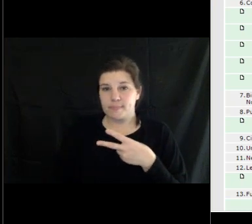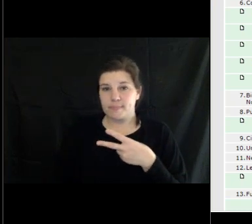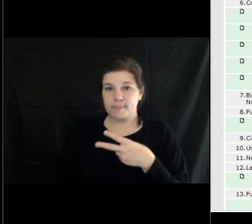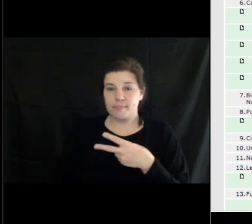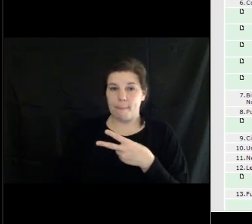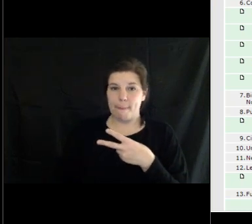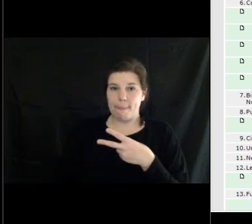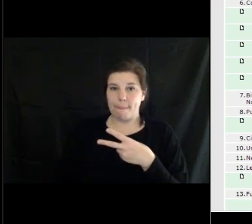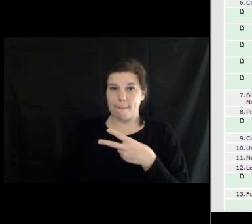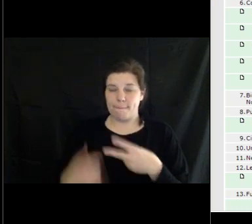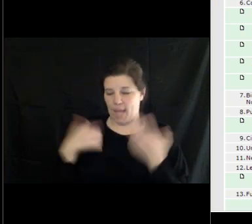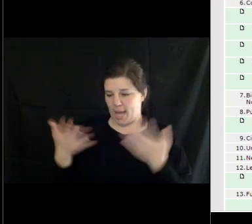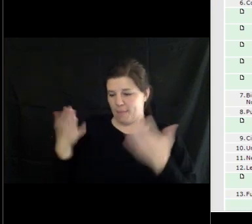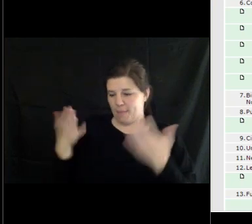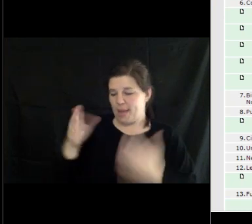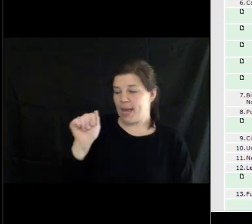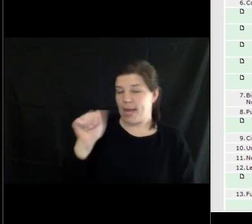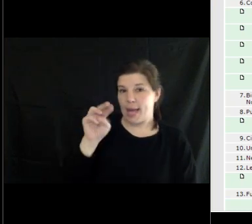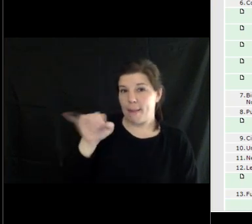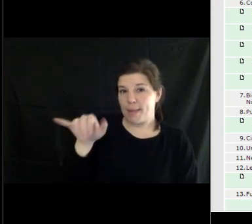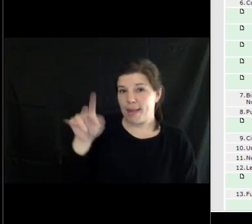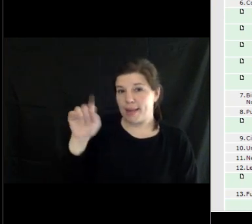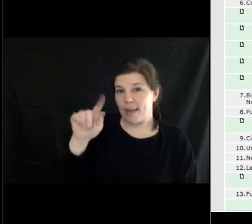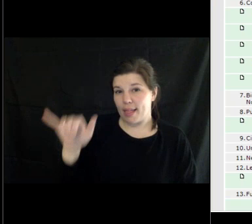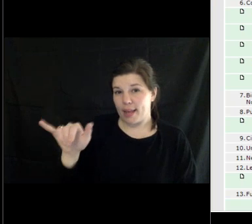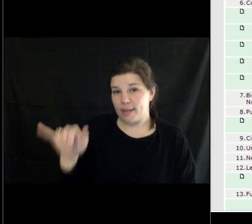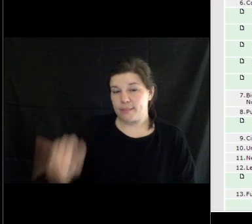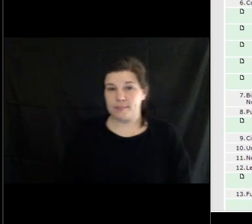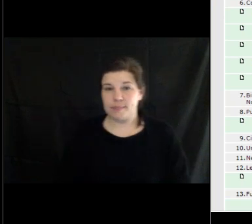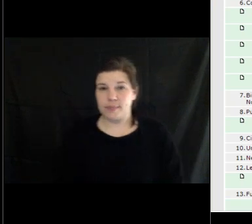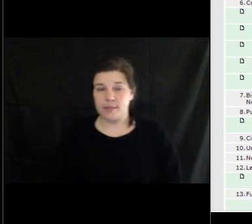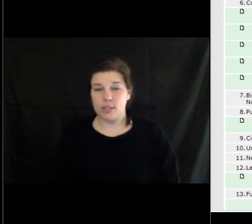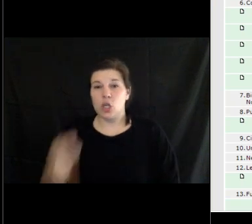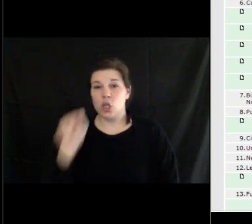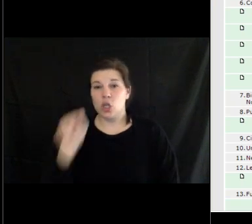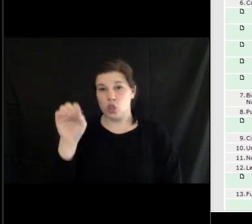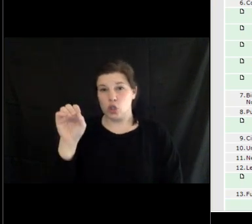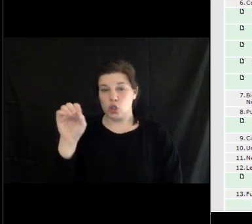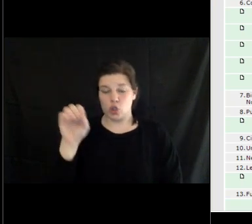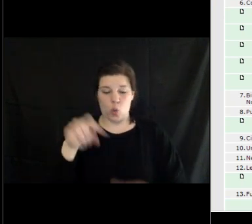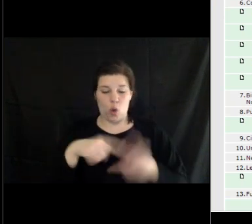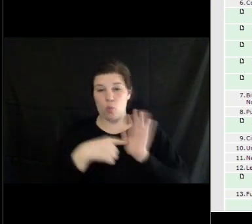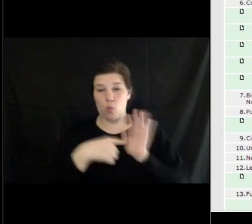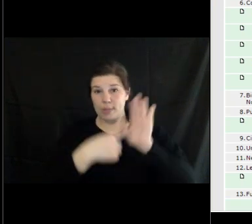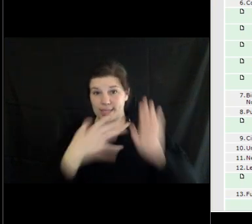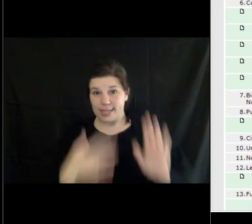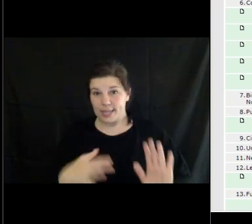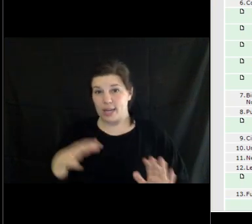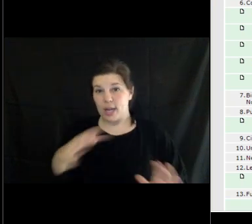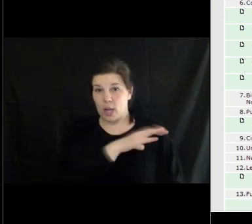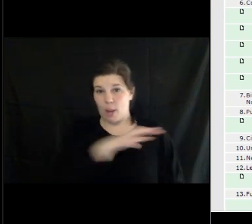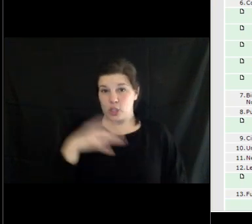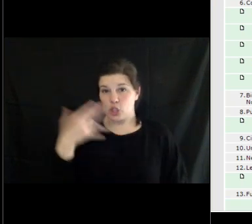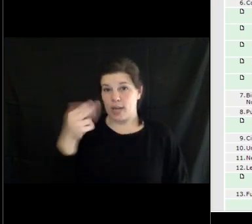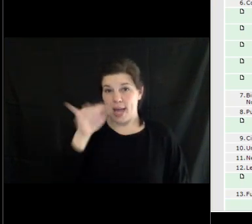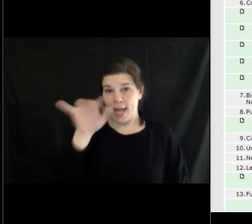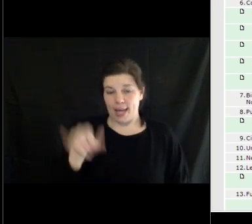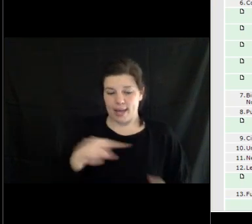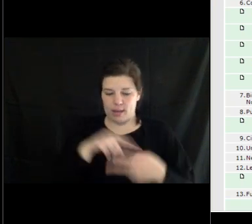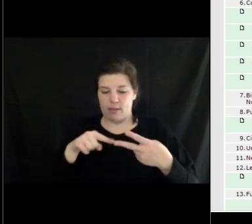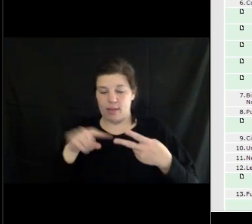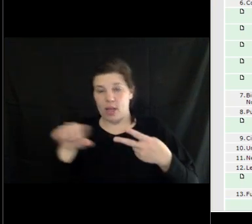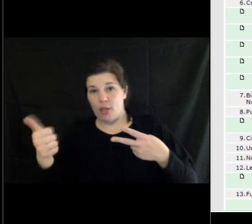I'll nominate Amy Kelly All right. as an alternate. So the representative will be Commissioner Hay. The alternate will be Commissioner Kelly. May I have a motion